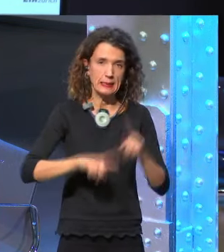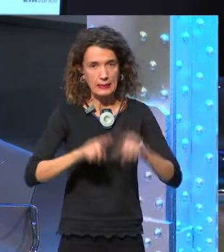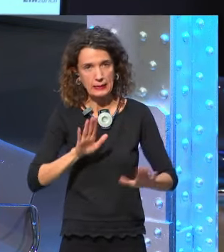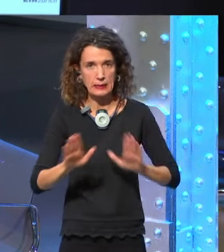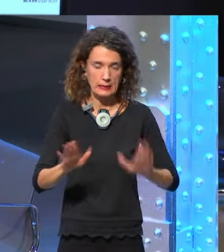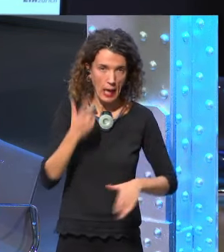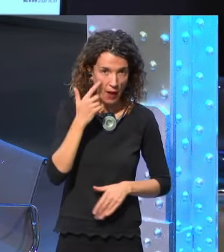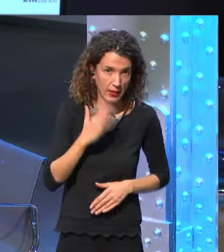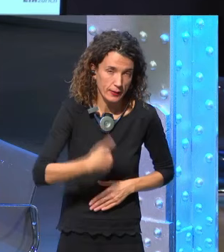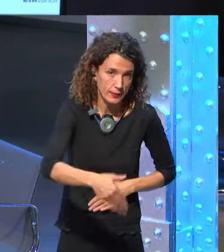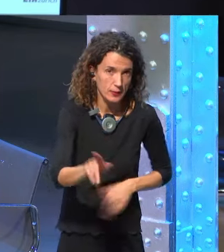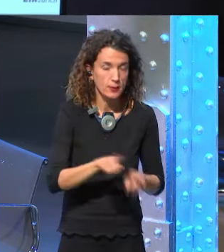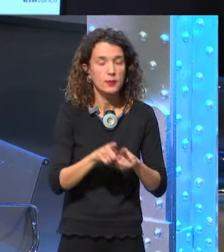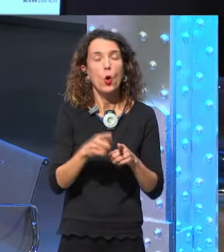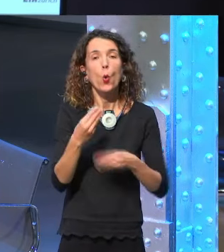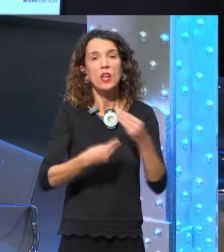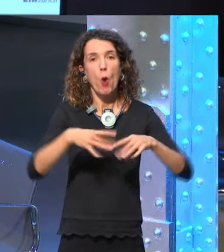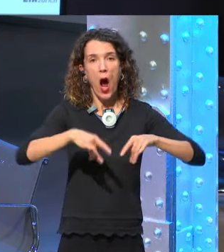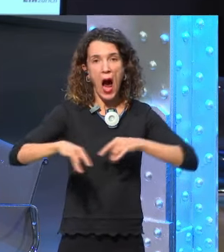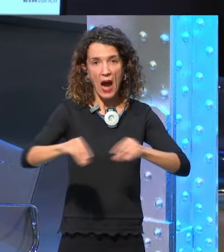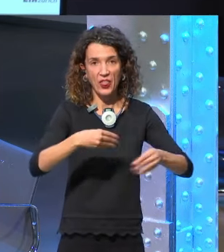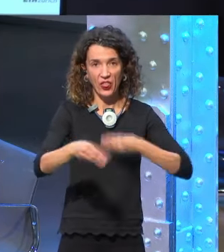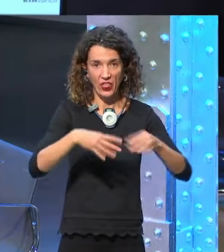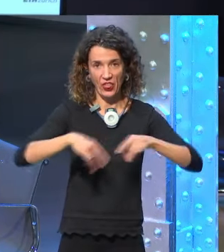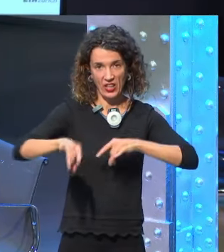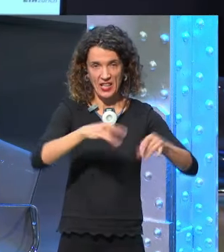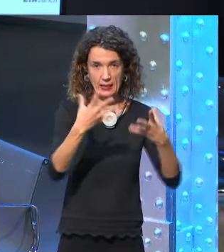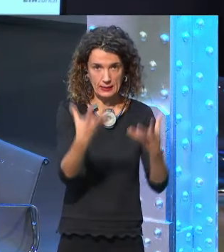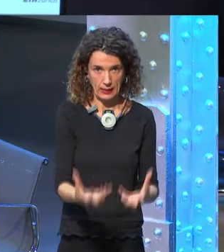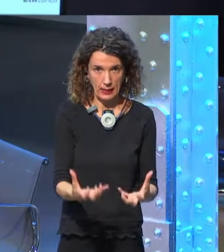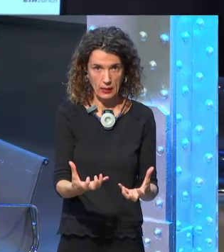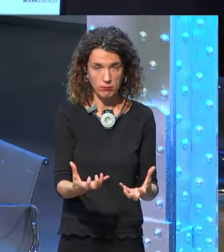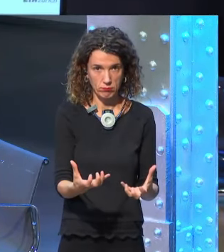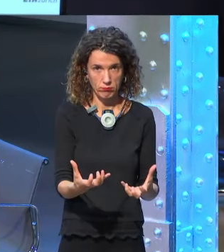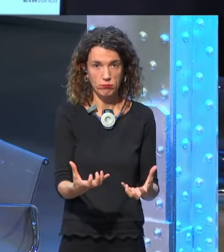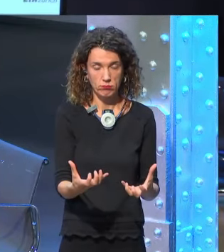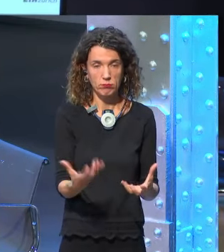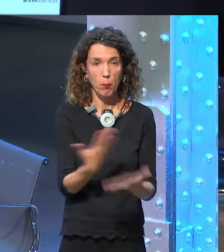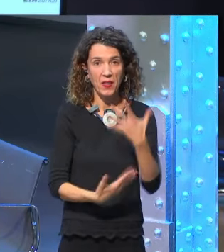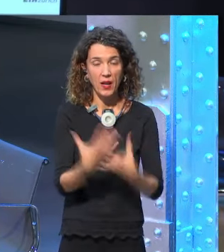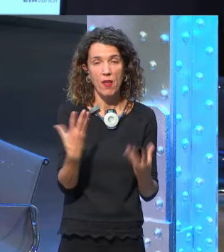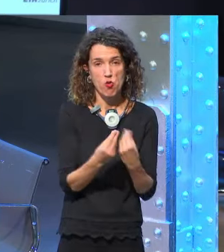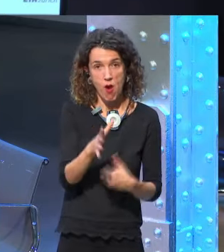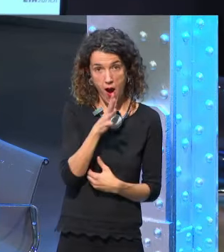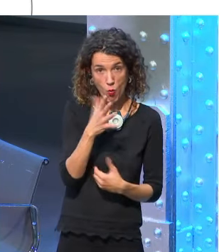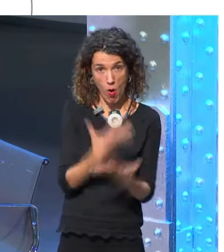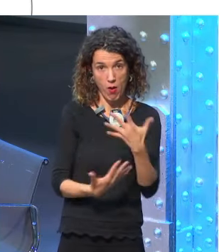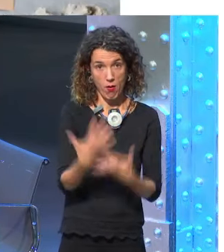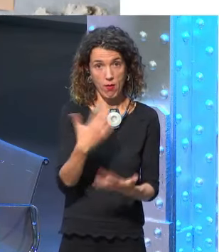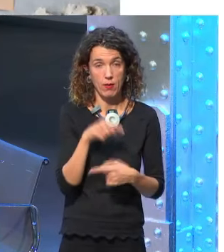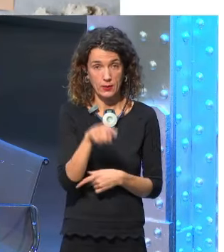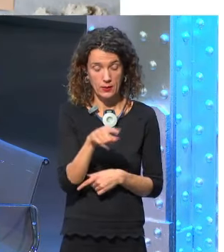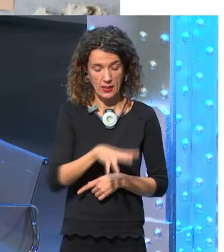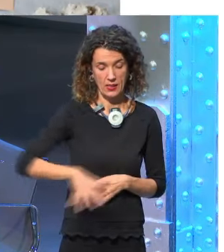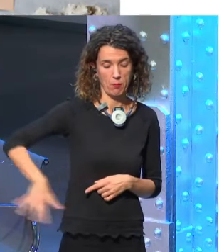earth, clay-like substance, dried, then mixed with water. This was the space. And that's